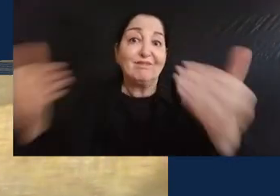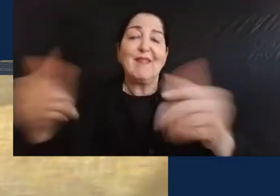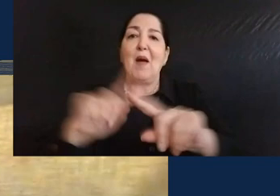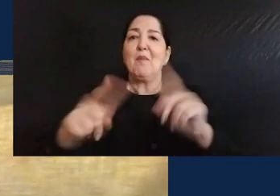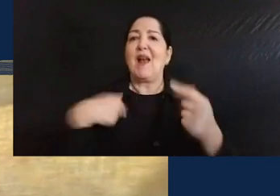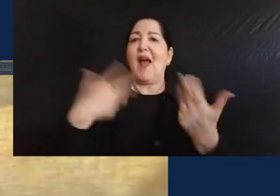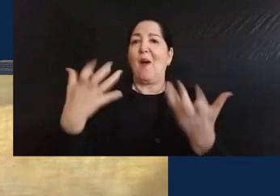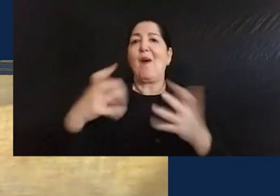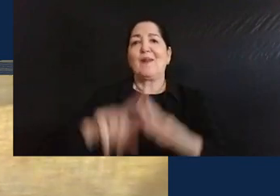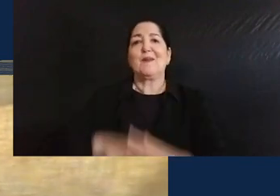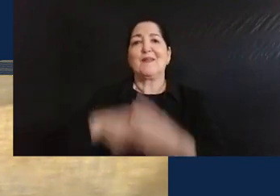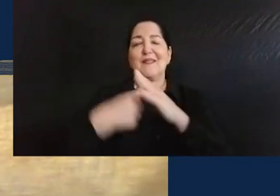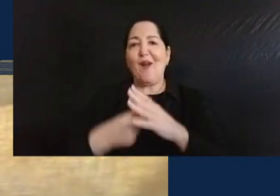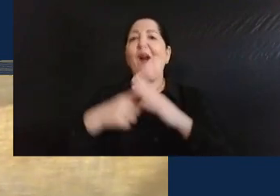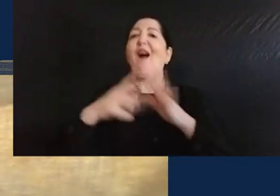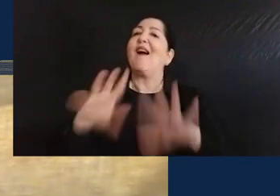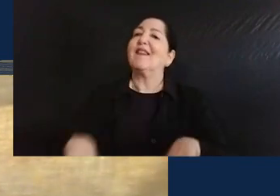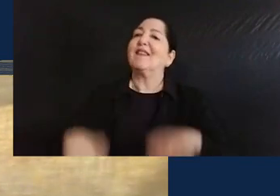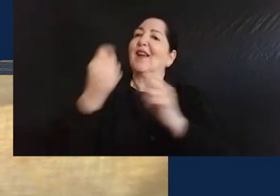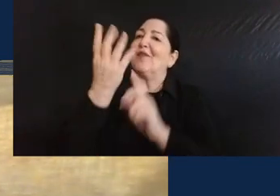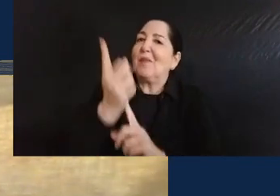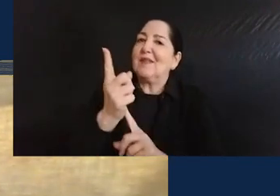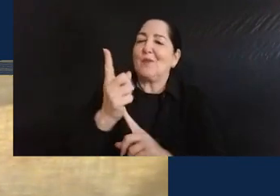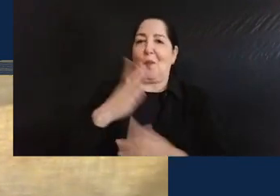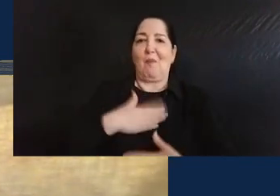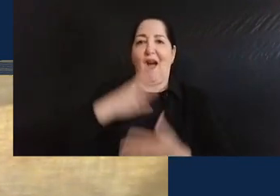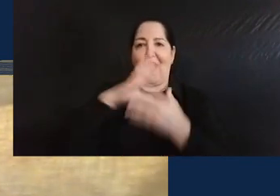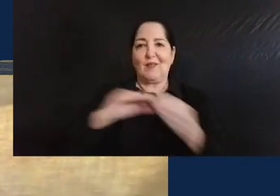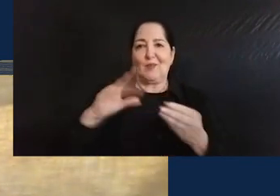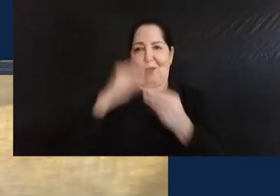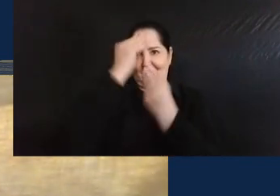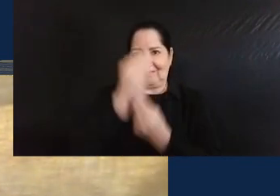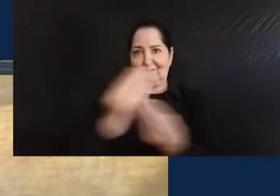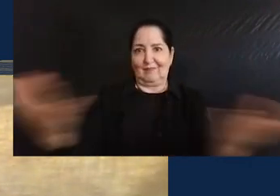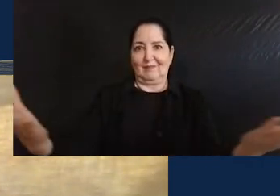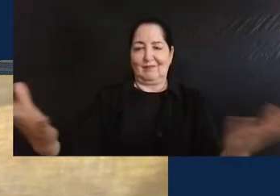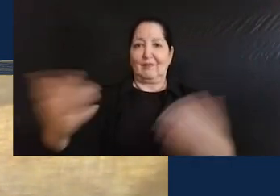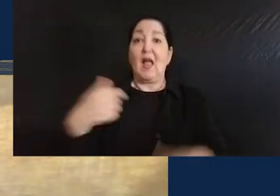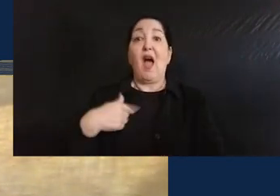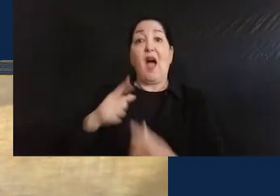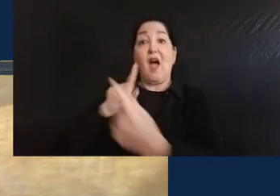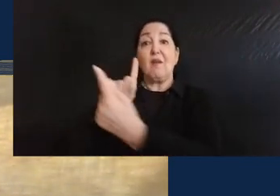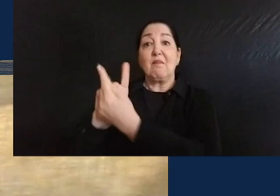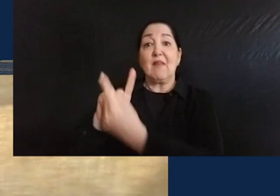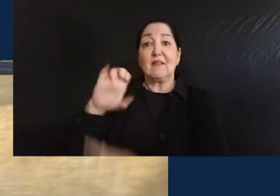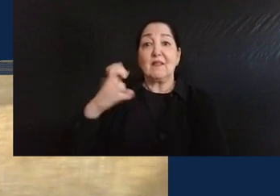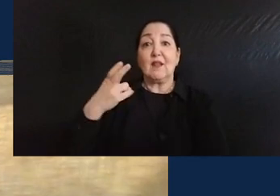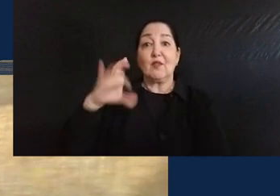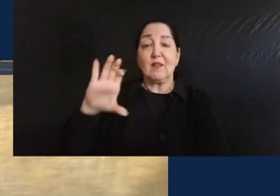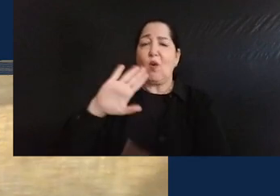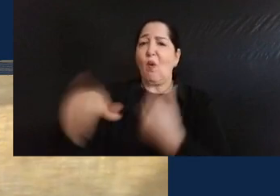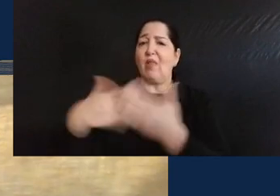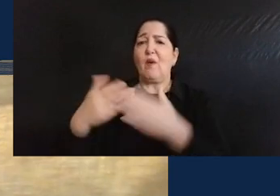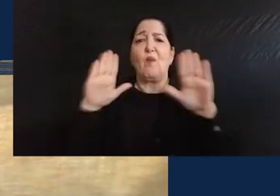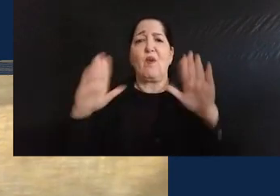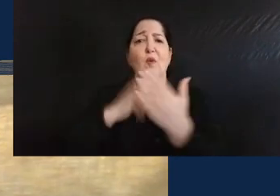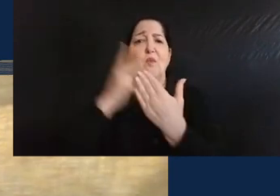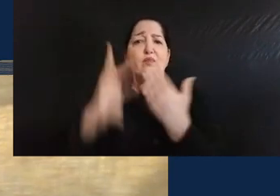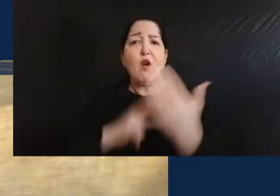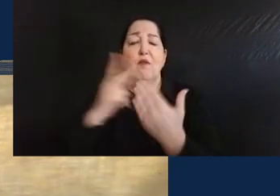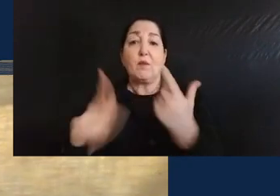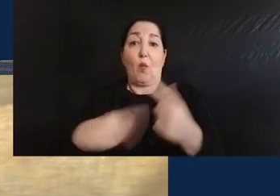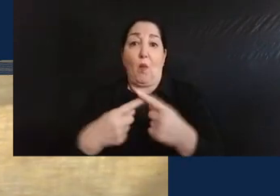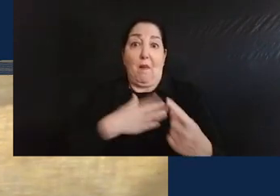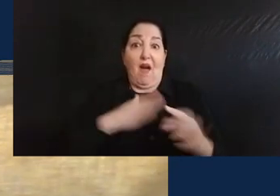fun, I do want to take a few minutes to share my story. I first got to know CHC and all their